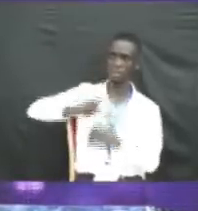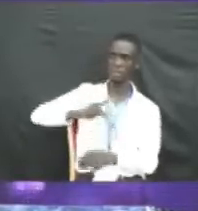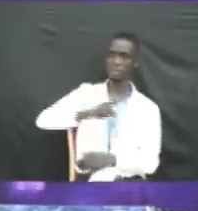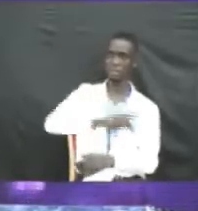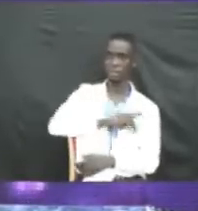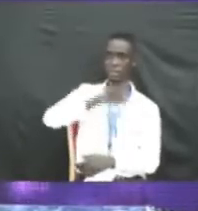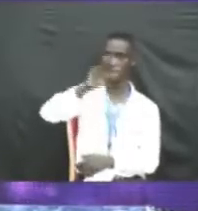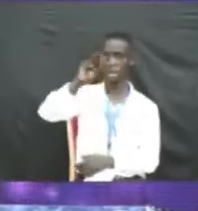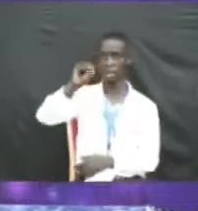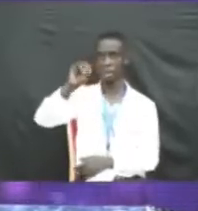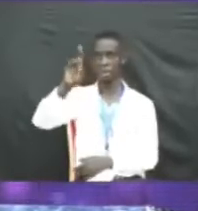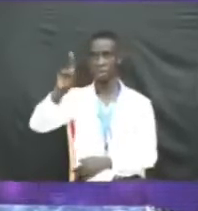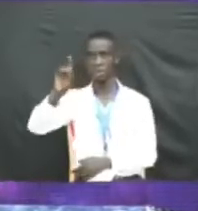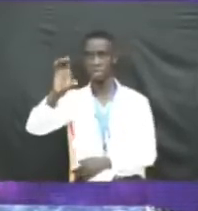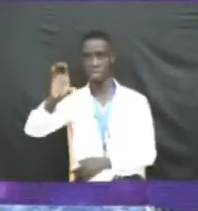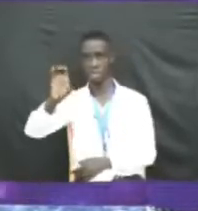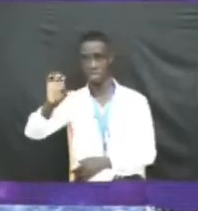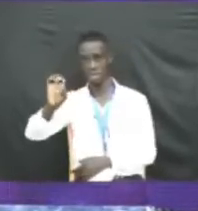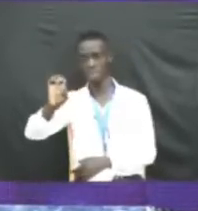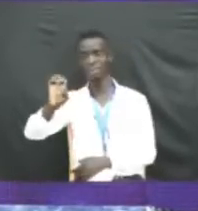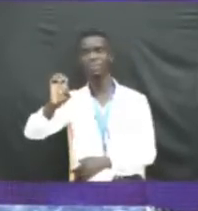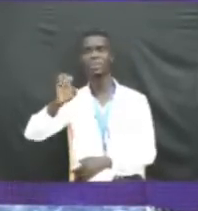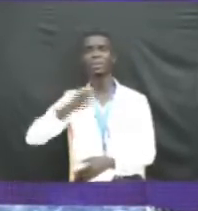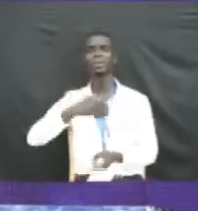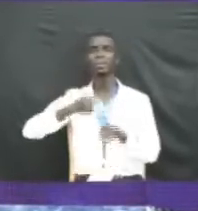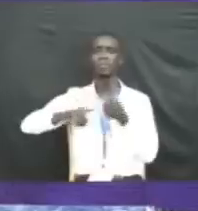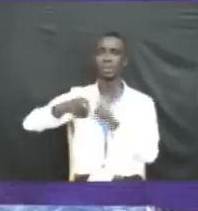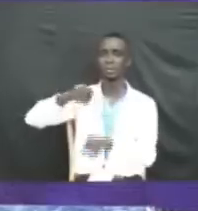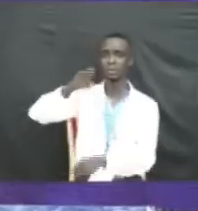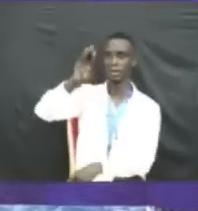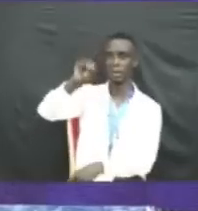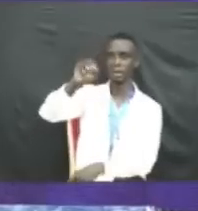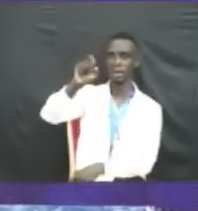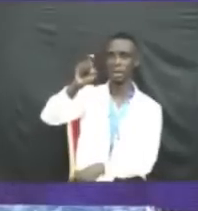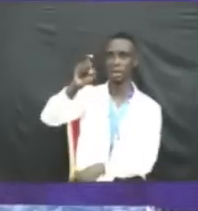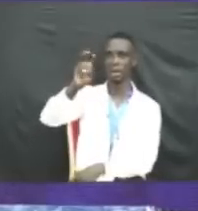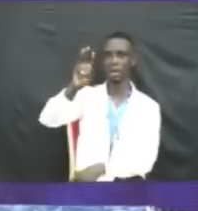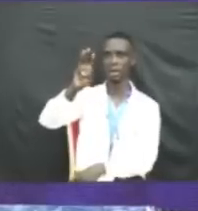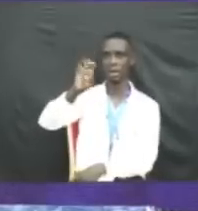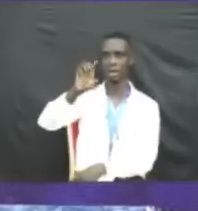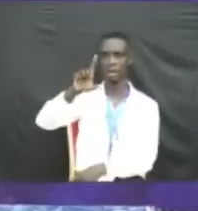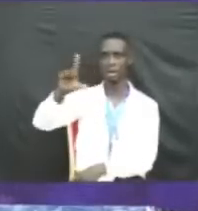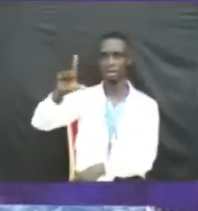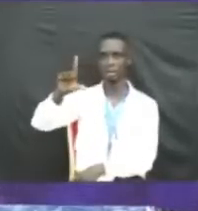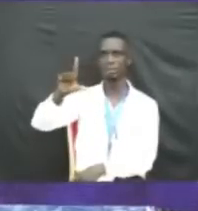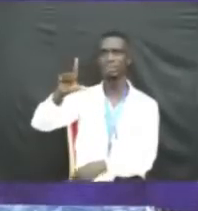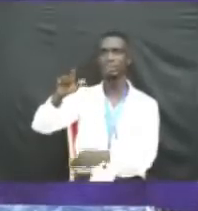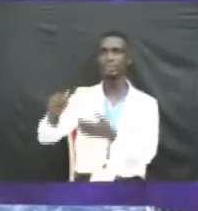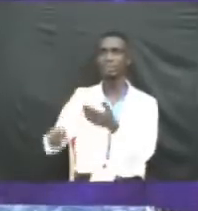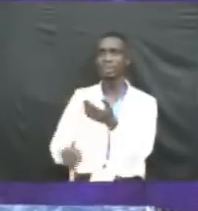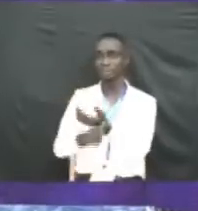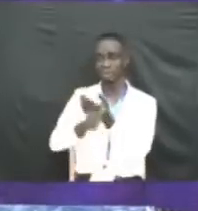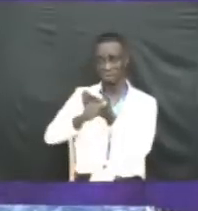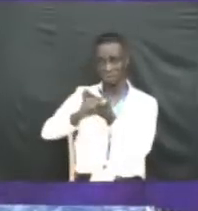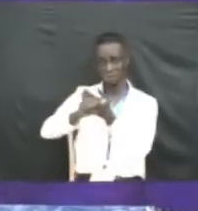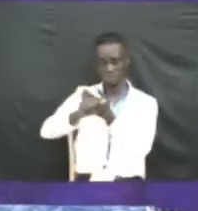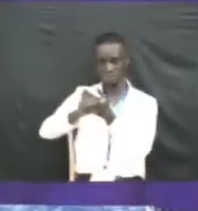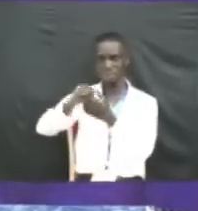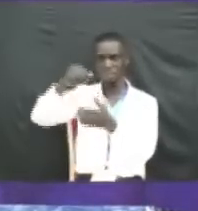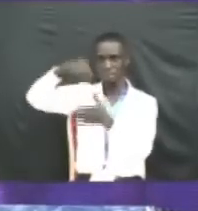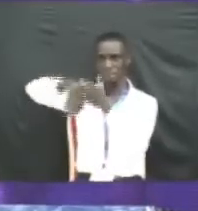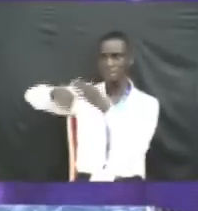MMDCE, my good friend Dr. Maxwell Poku Afari, Deputy Governor of the Bank of Ghana,